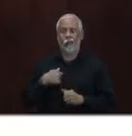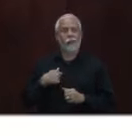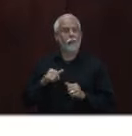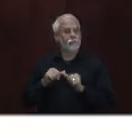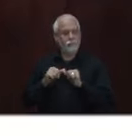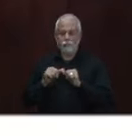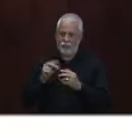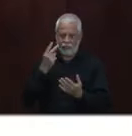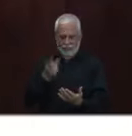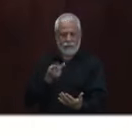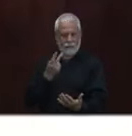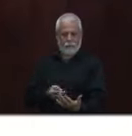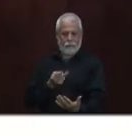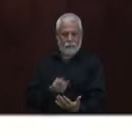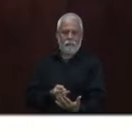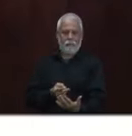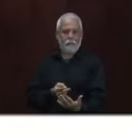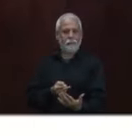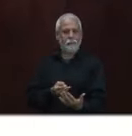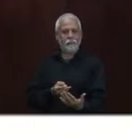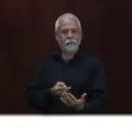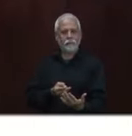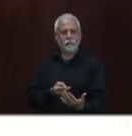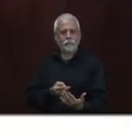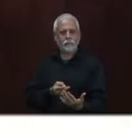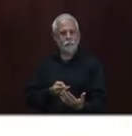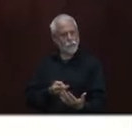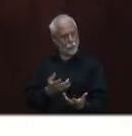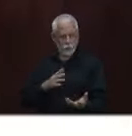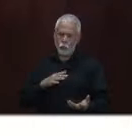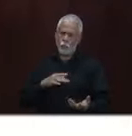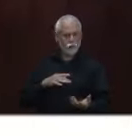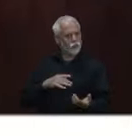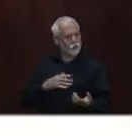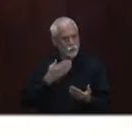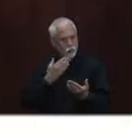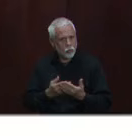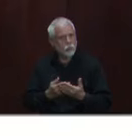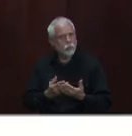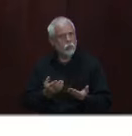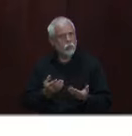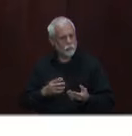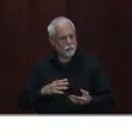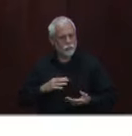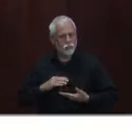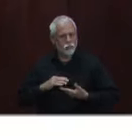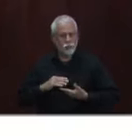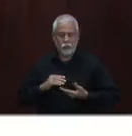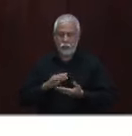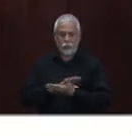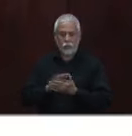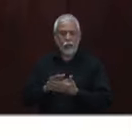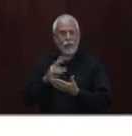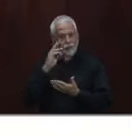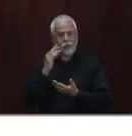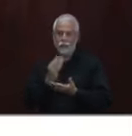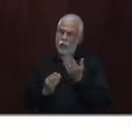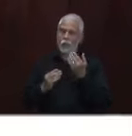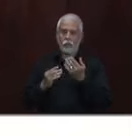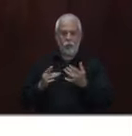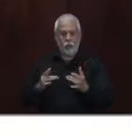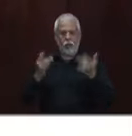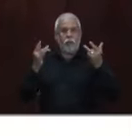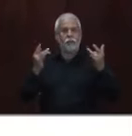continue to look at that and be encouraged by that, because it's nice to see a little light